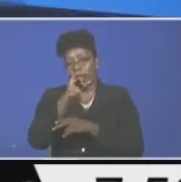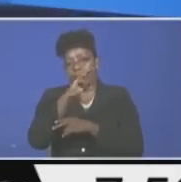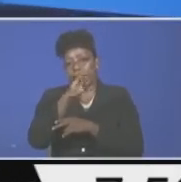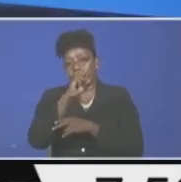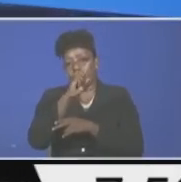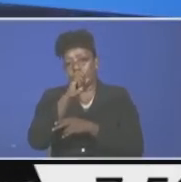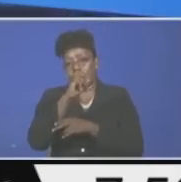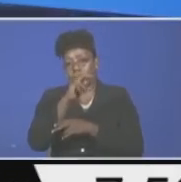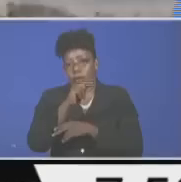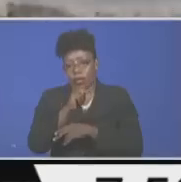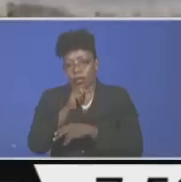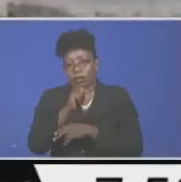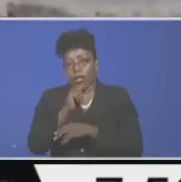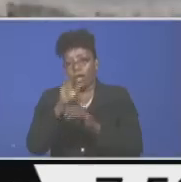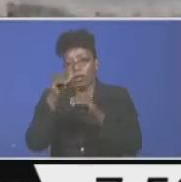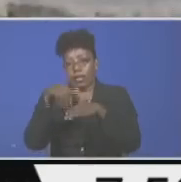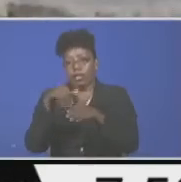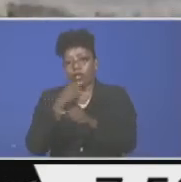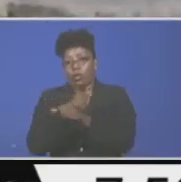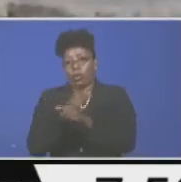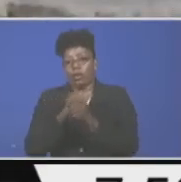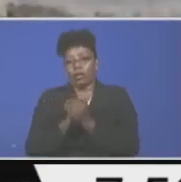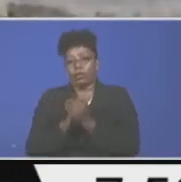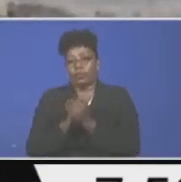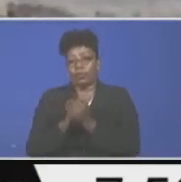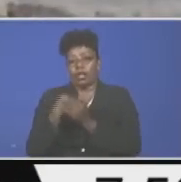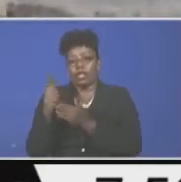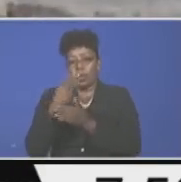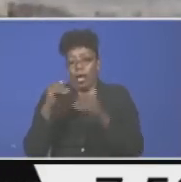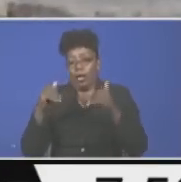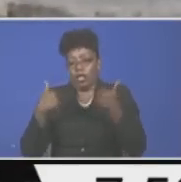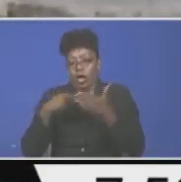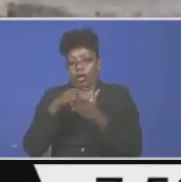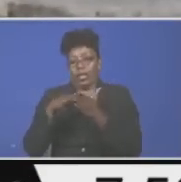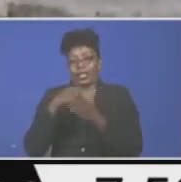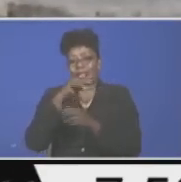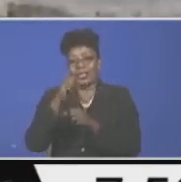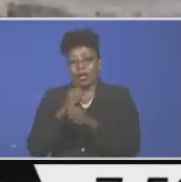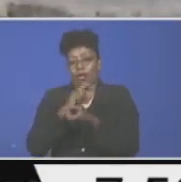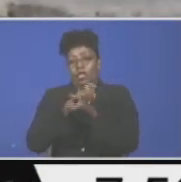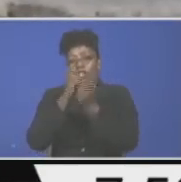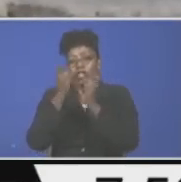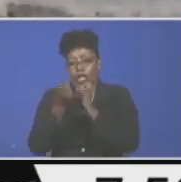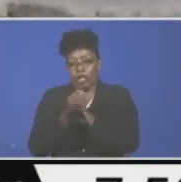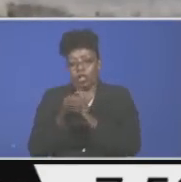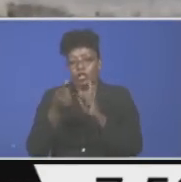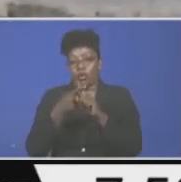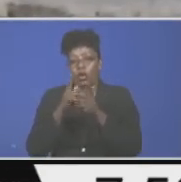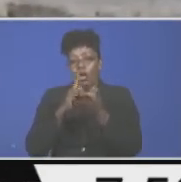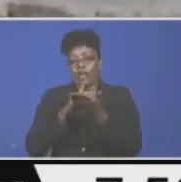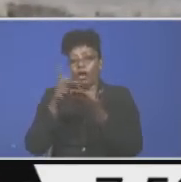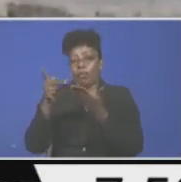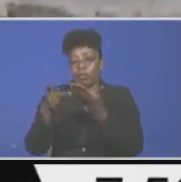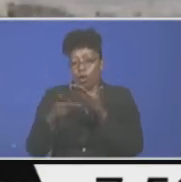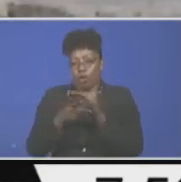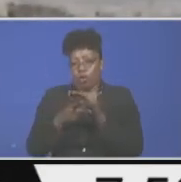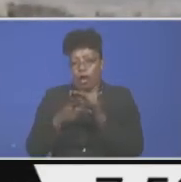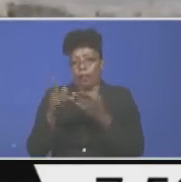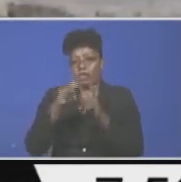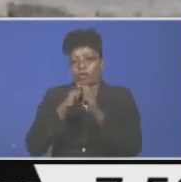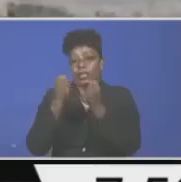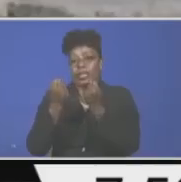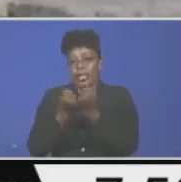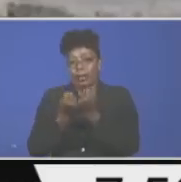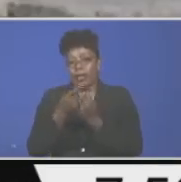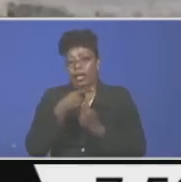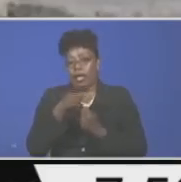work. We are very young this year. I've made a lot of changes to the program this year and the team, and we are young,